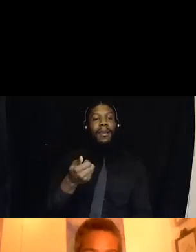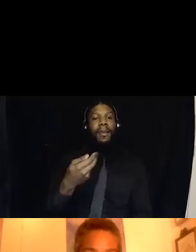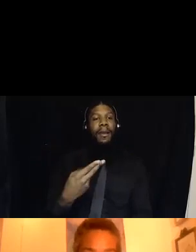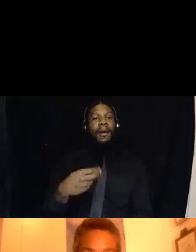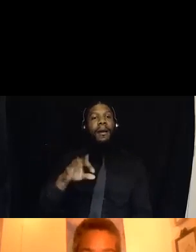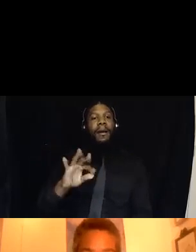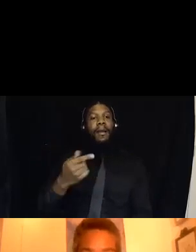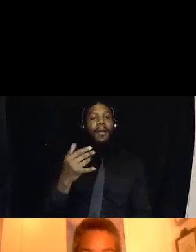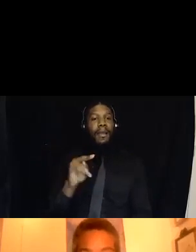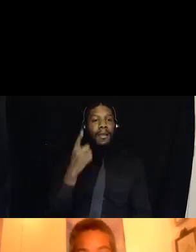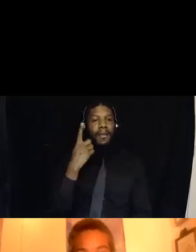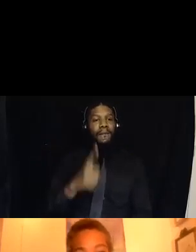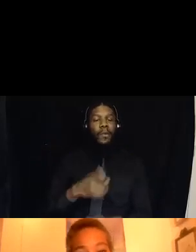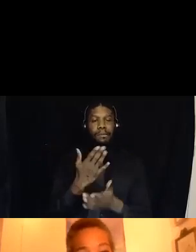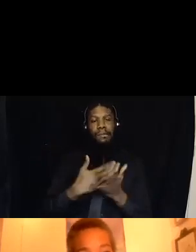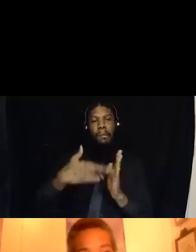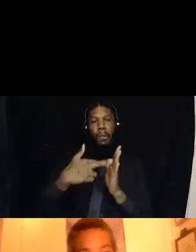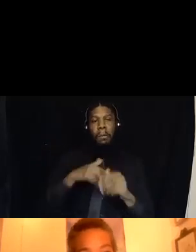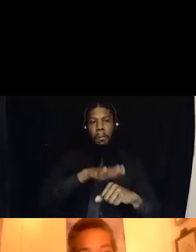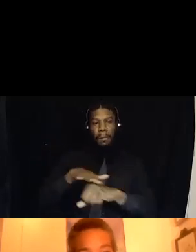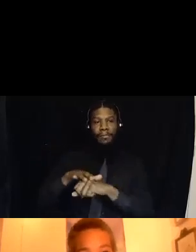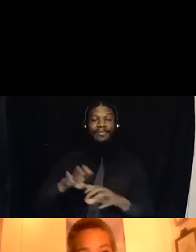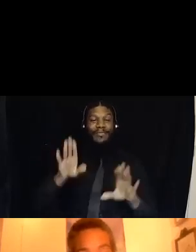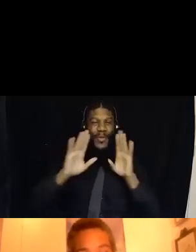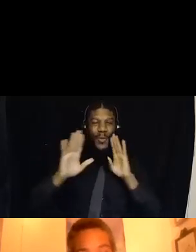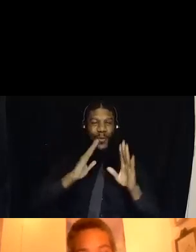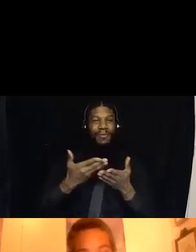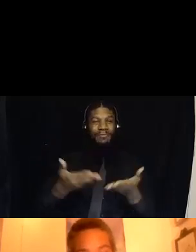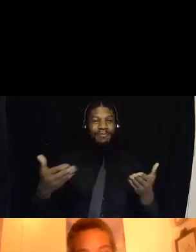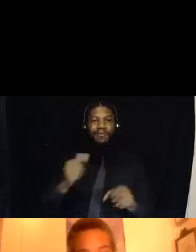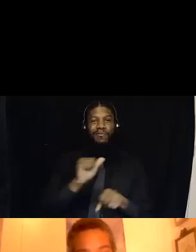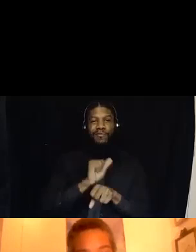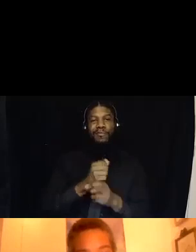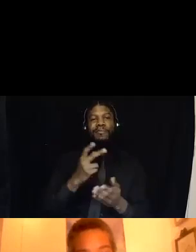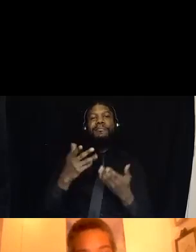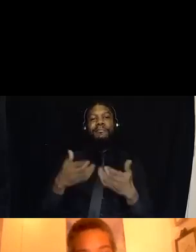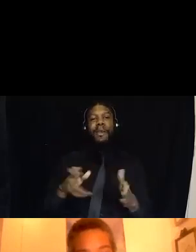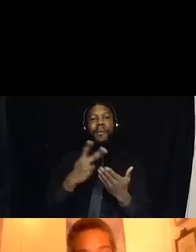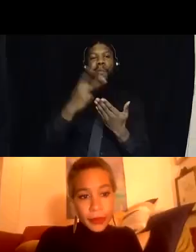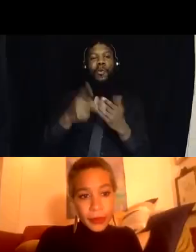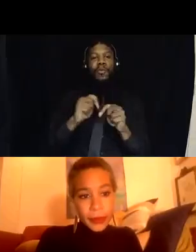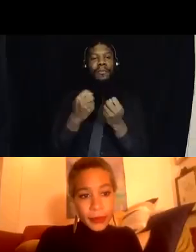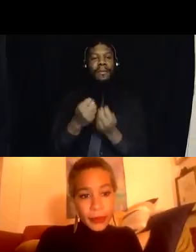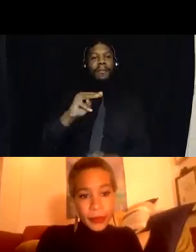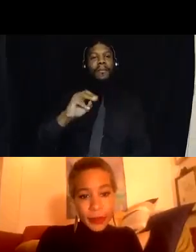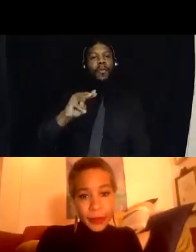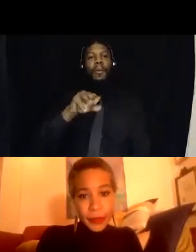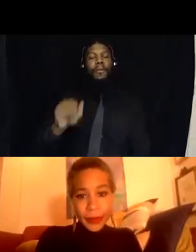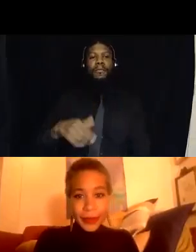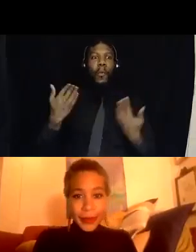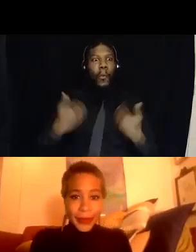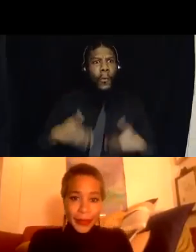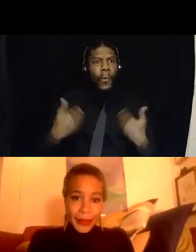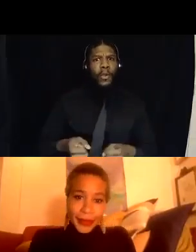Hi everyone, welcome. My name is Hannah Fagan and I work on the public programs team at MoMA. And wow, it's incredible to see